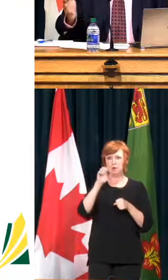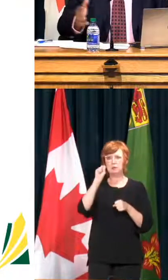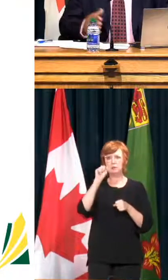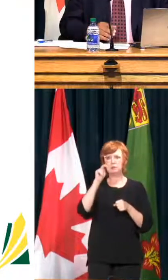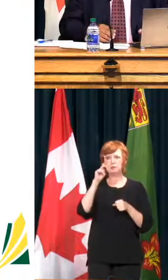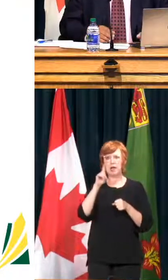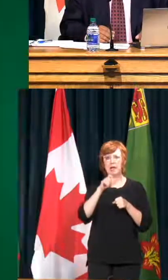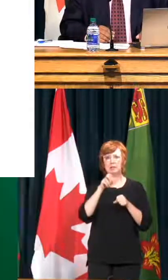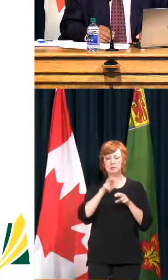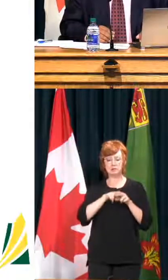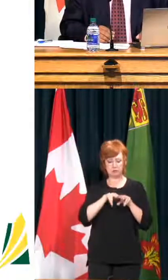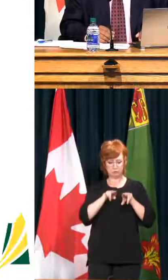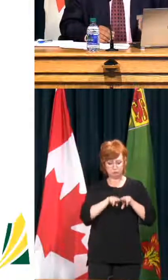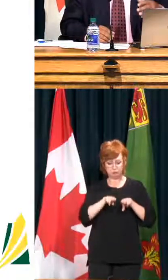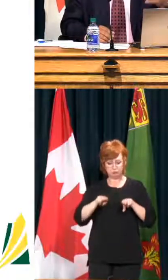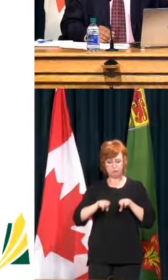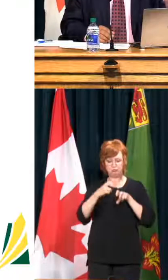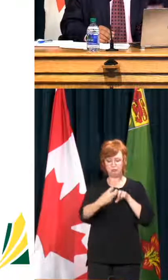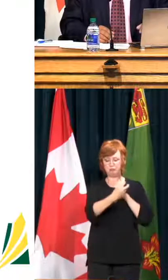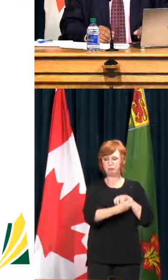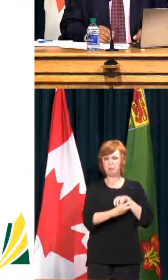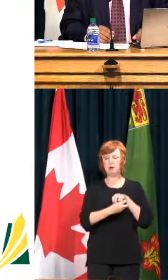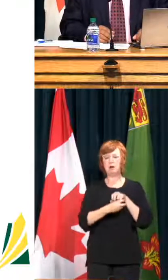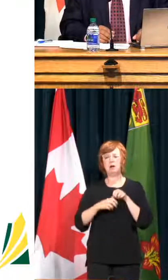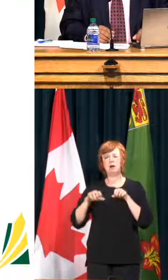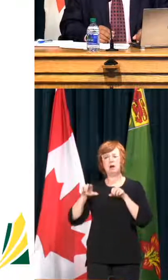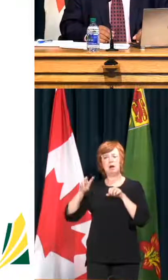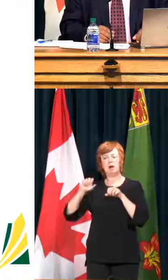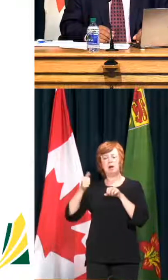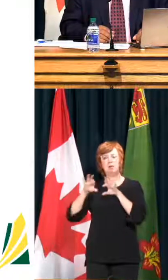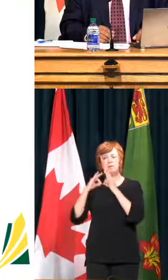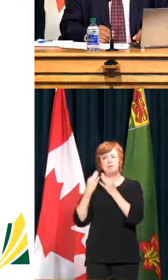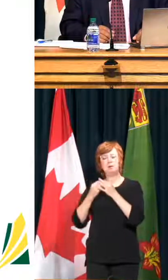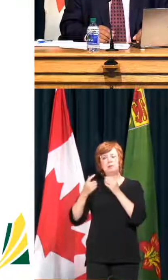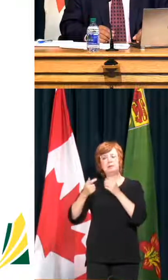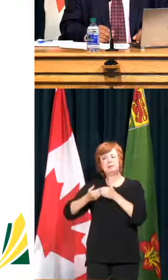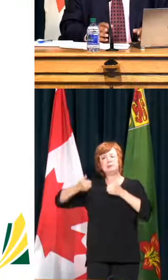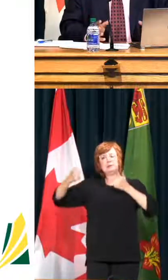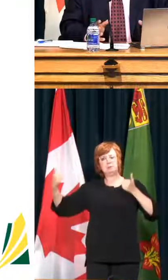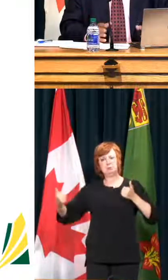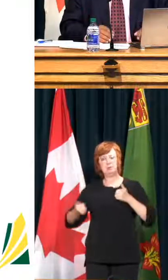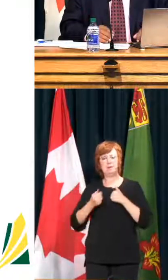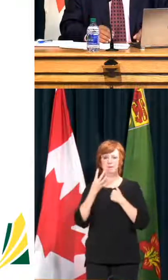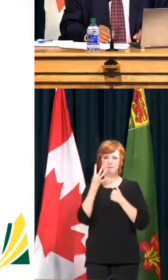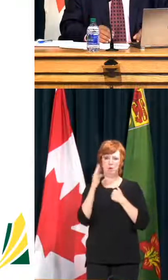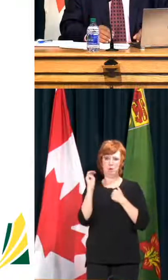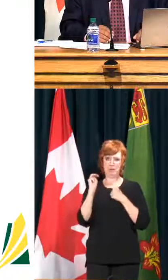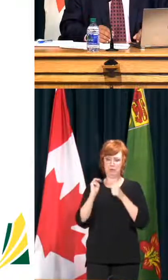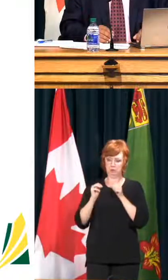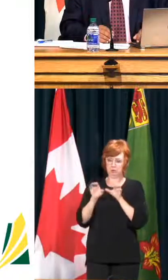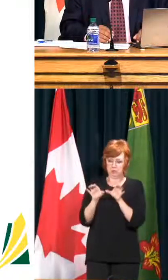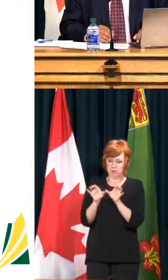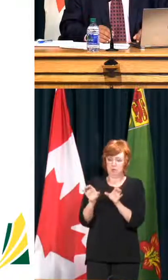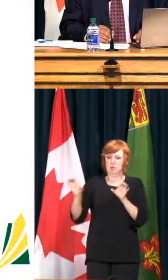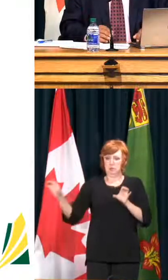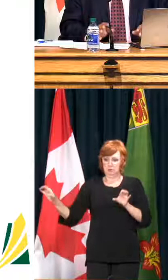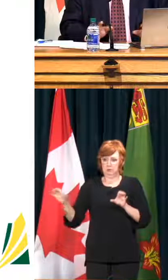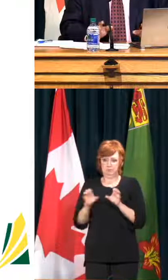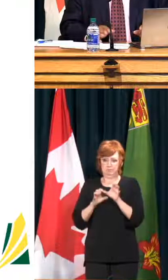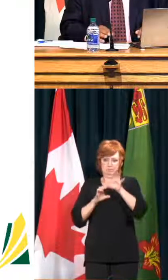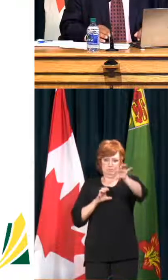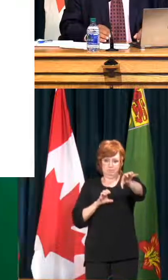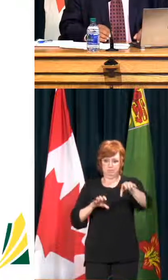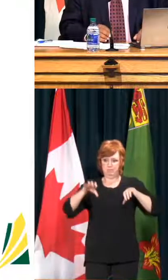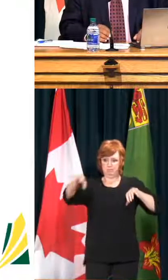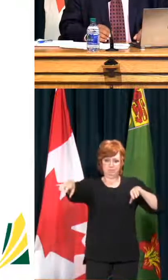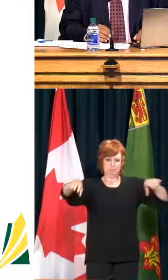full, move to a nearby grassy area or move down to another beach if the crowds are large. I think it's really important that we